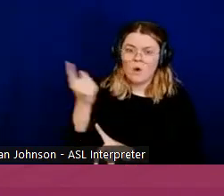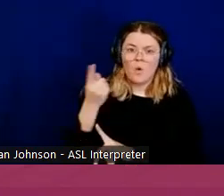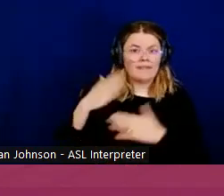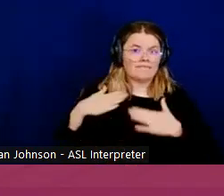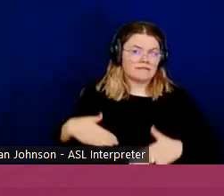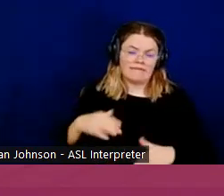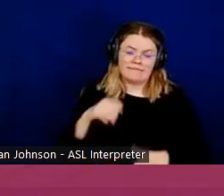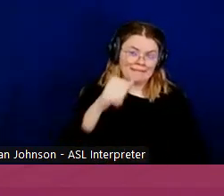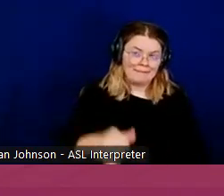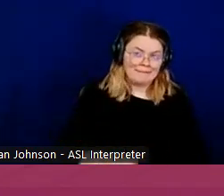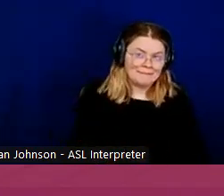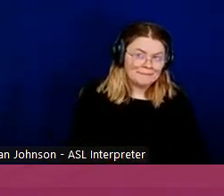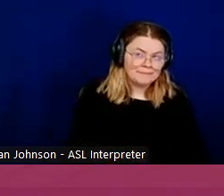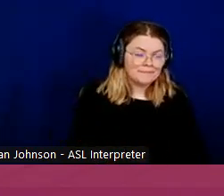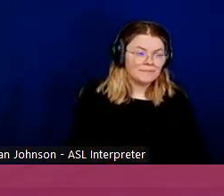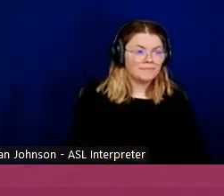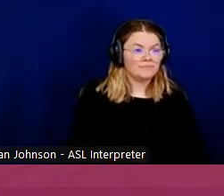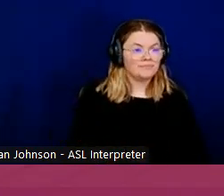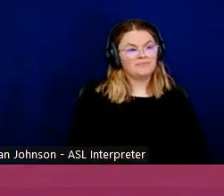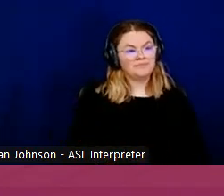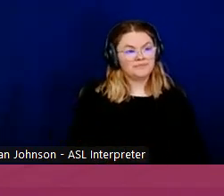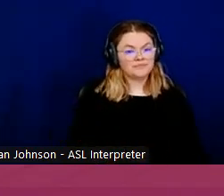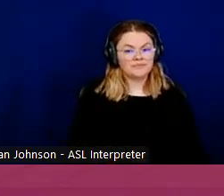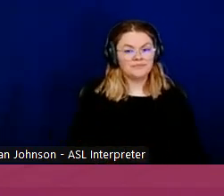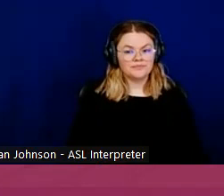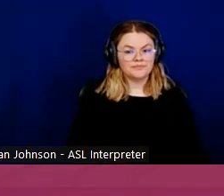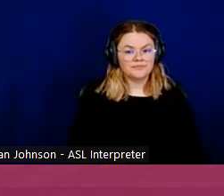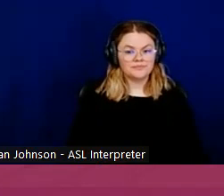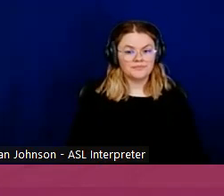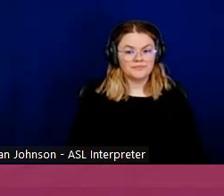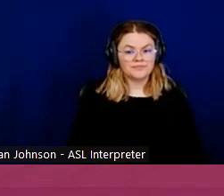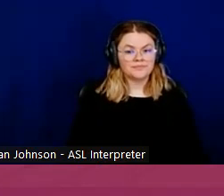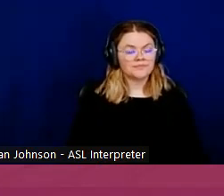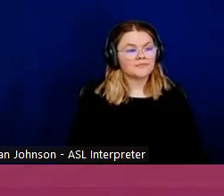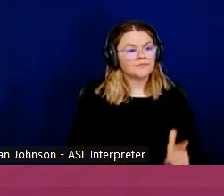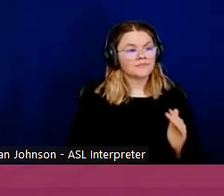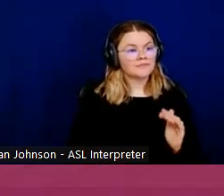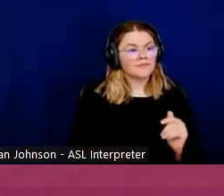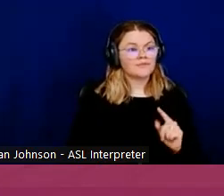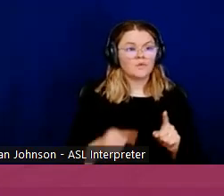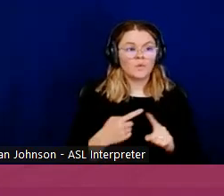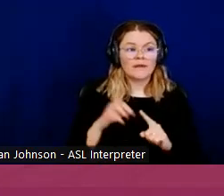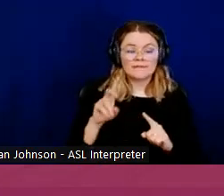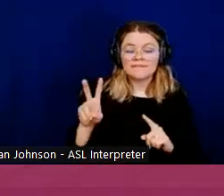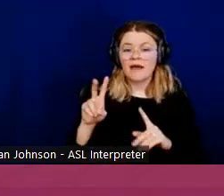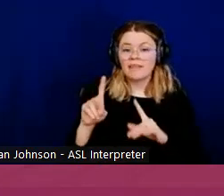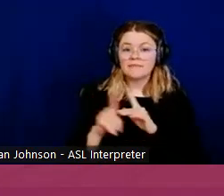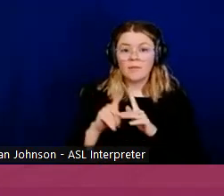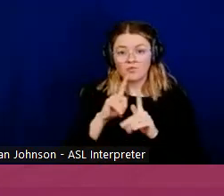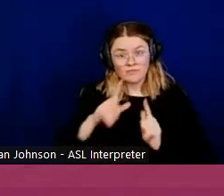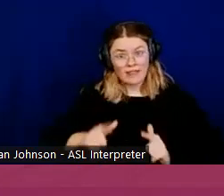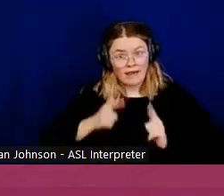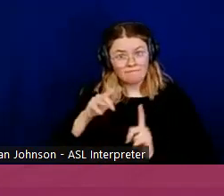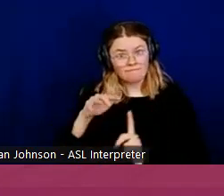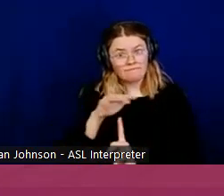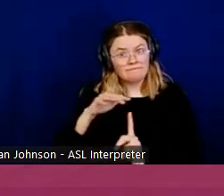And when dealing with domestic violence in real life, oftentimes it's important to know